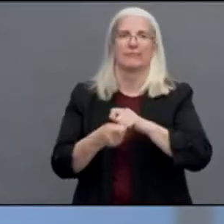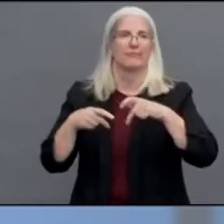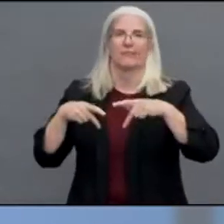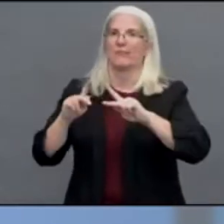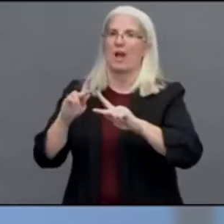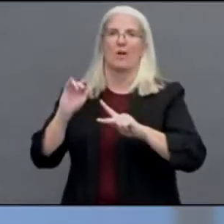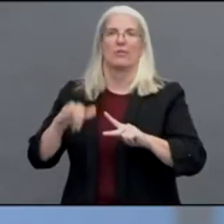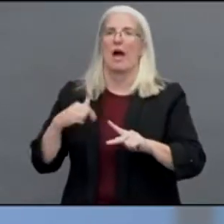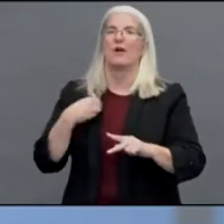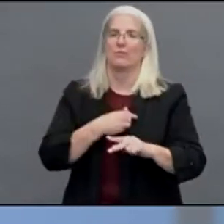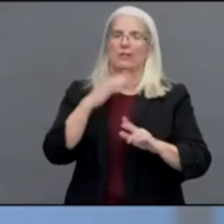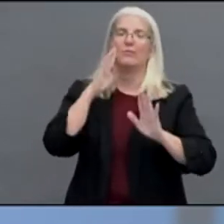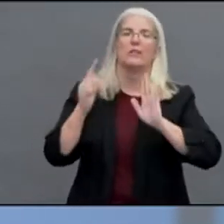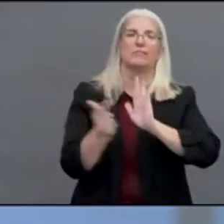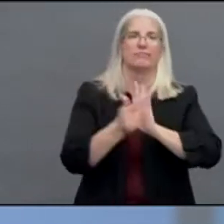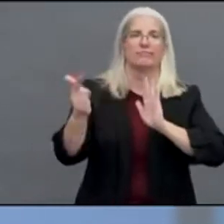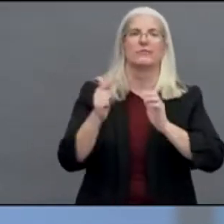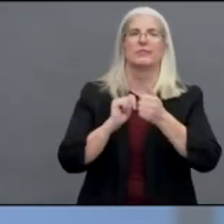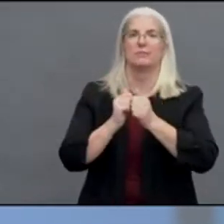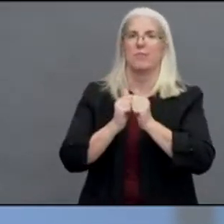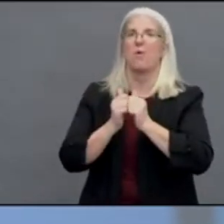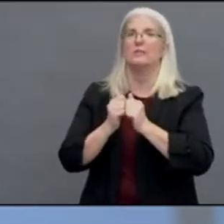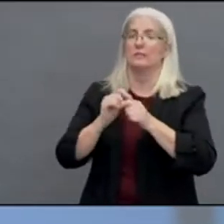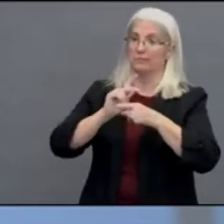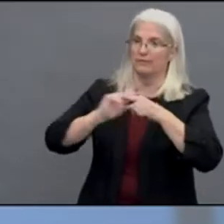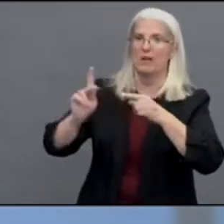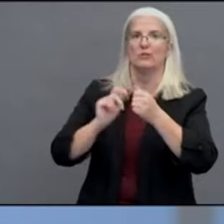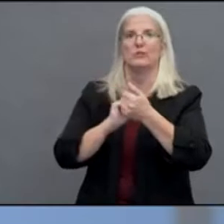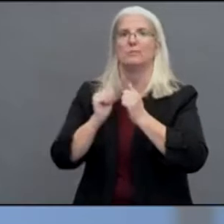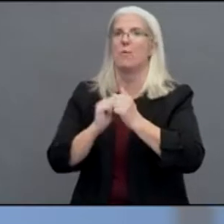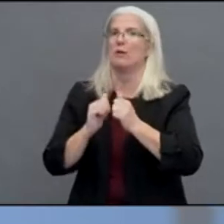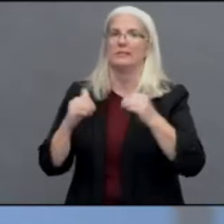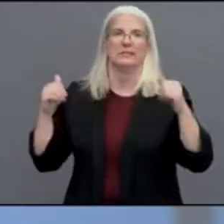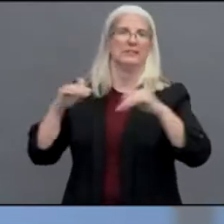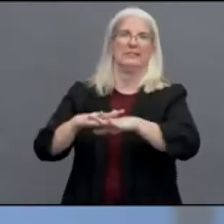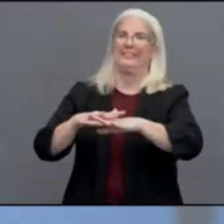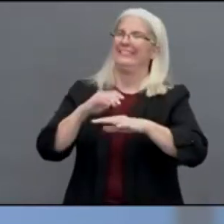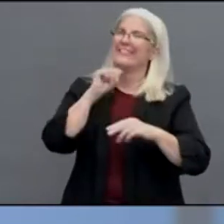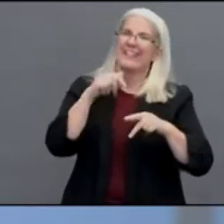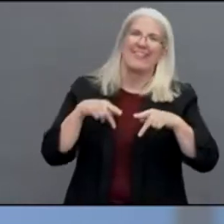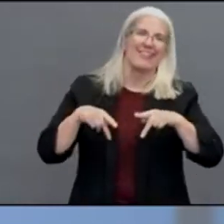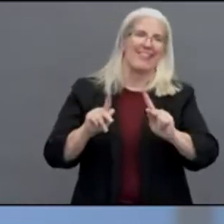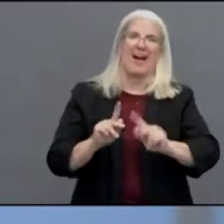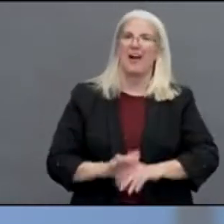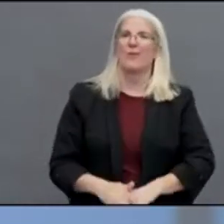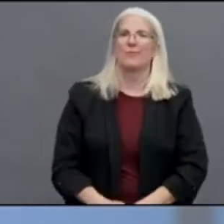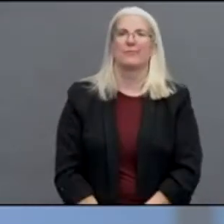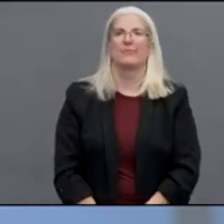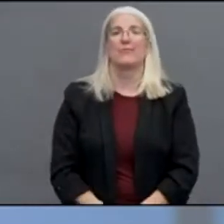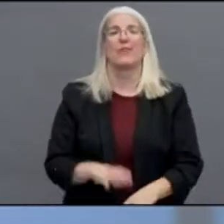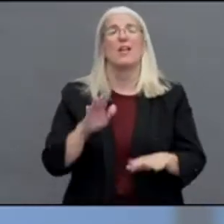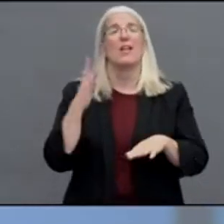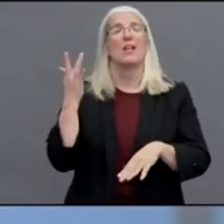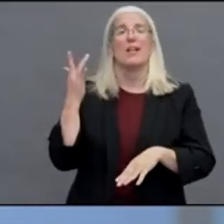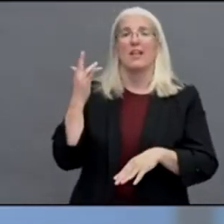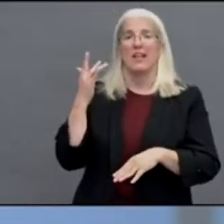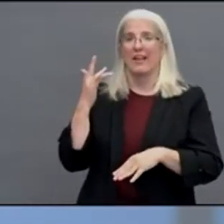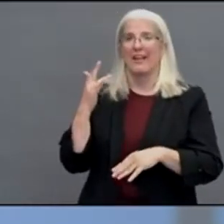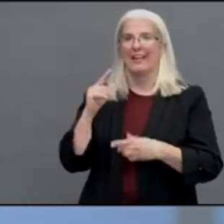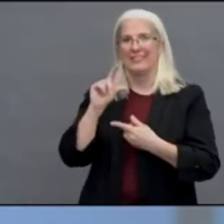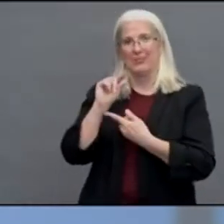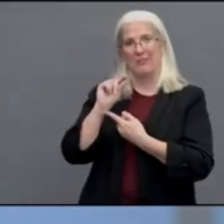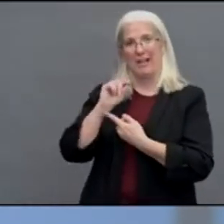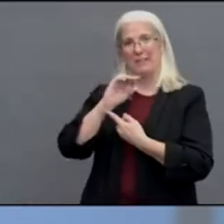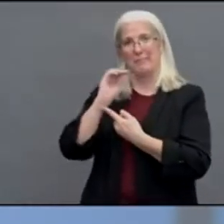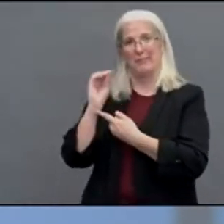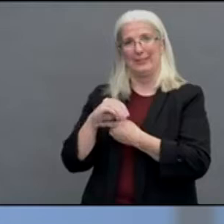prohibit attendance at professional sporting events. And the reasons for this is that 20% capacity of any